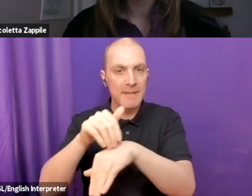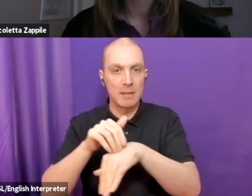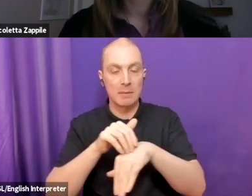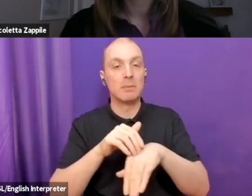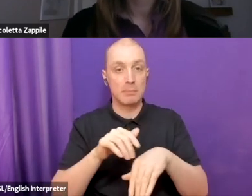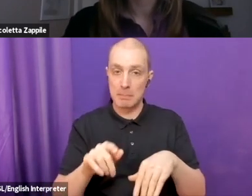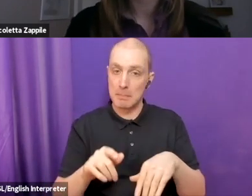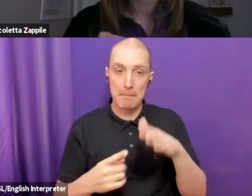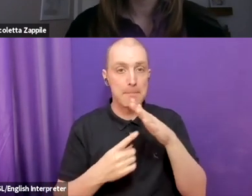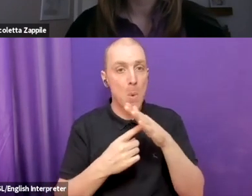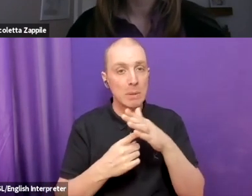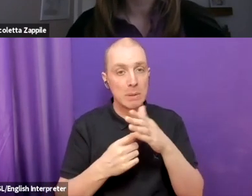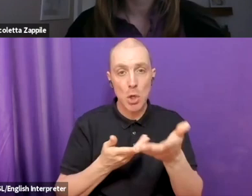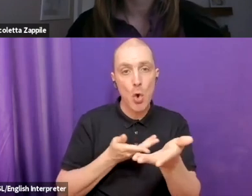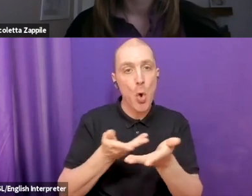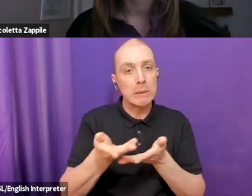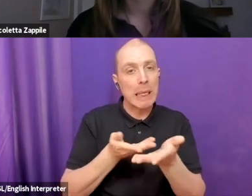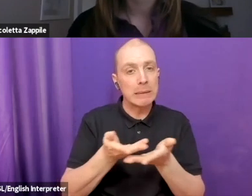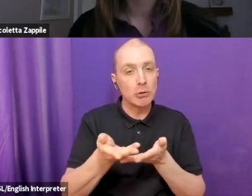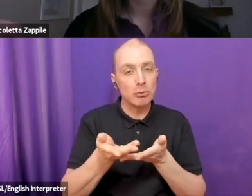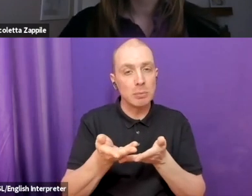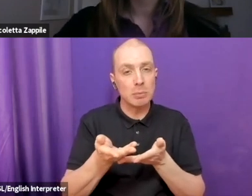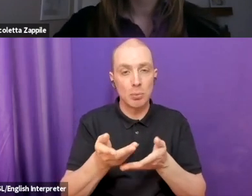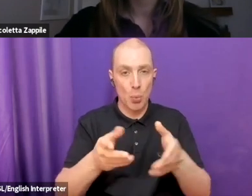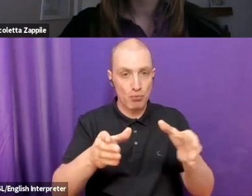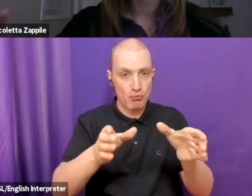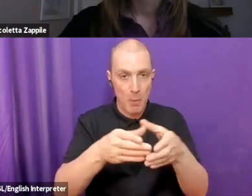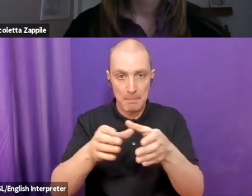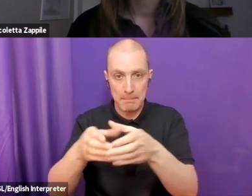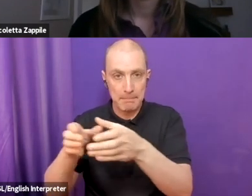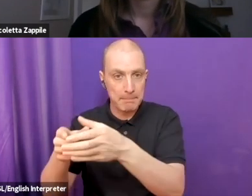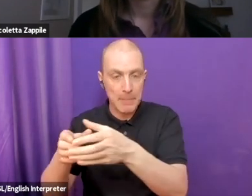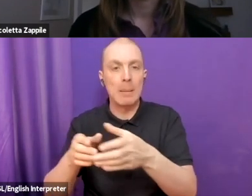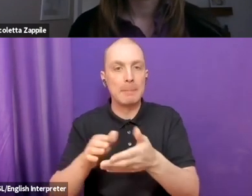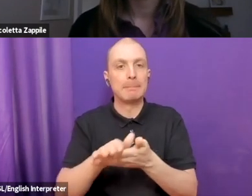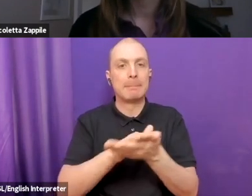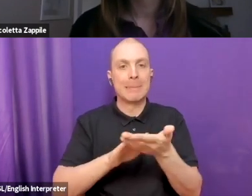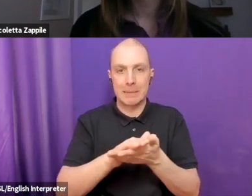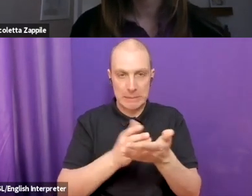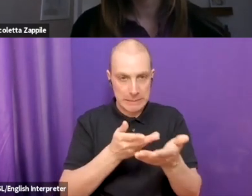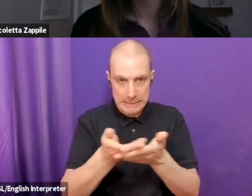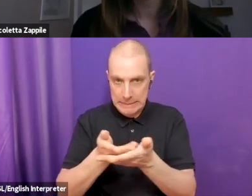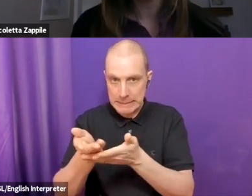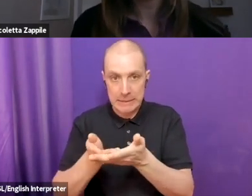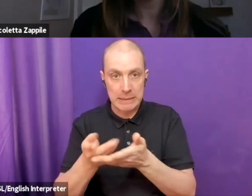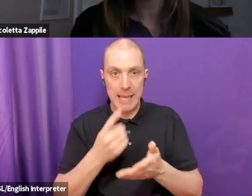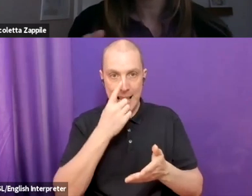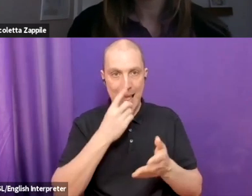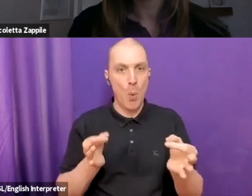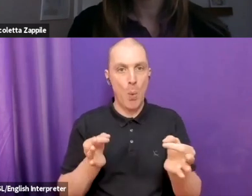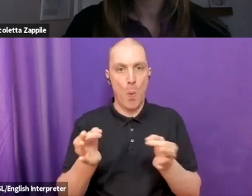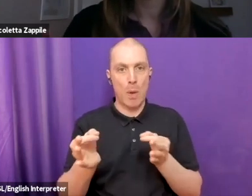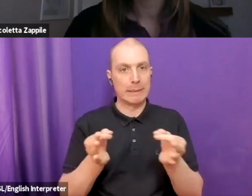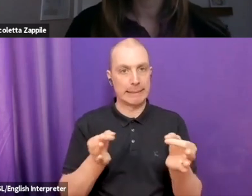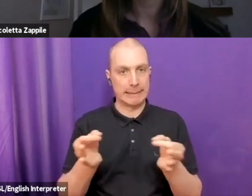to have the inputs of the different groups, so you can coordinate a bit. It's through this, in this